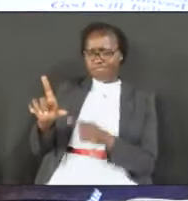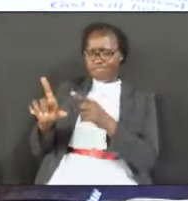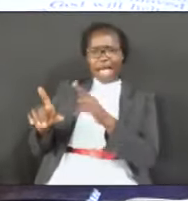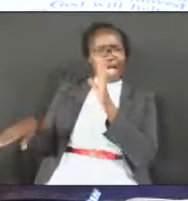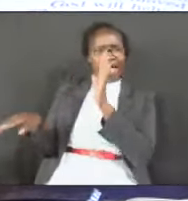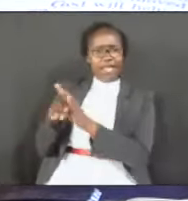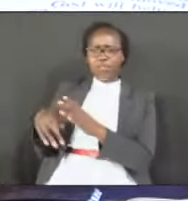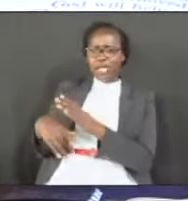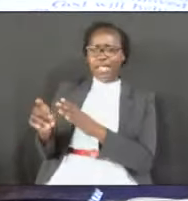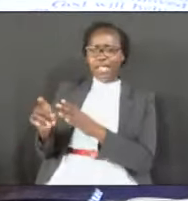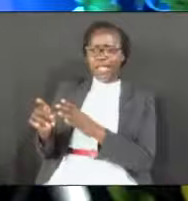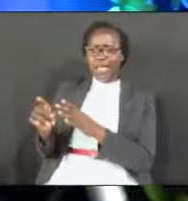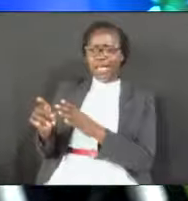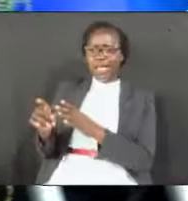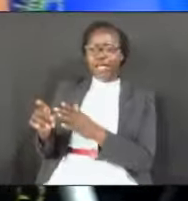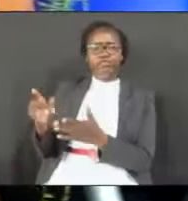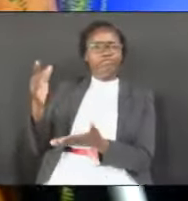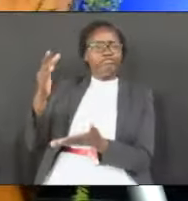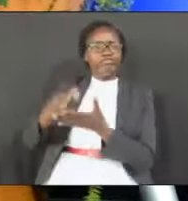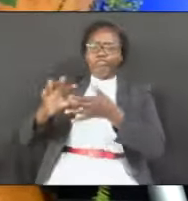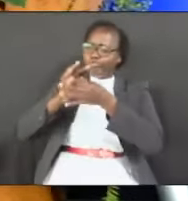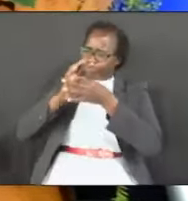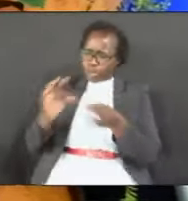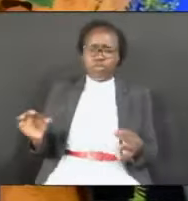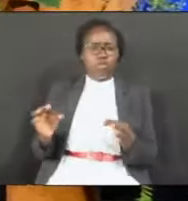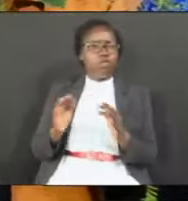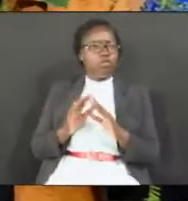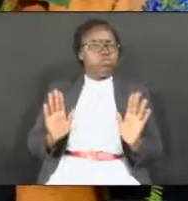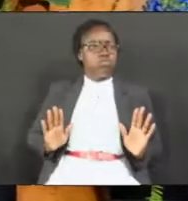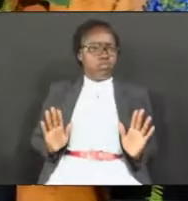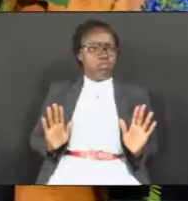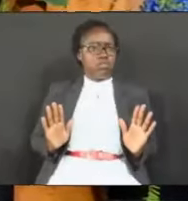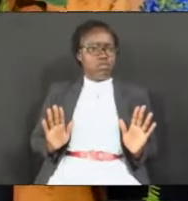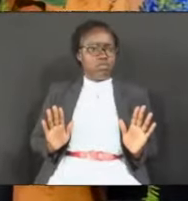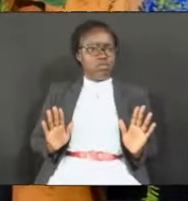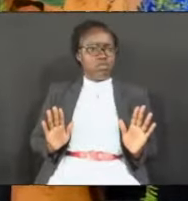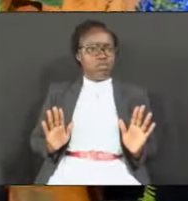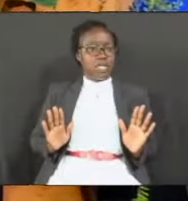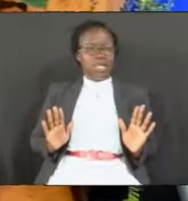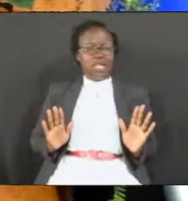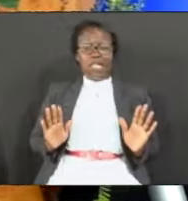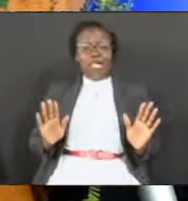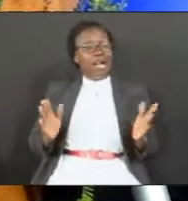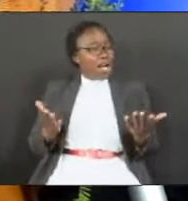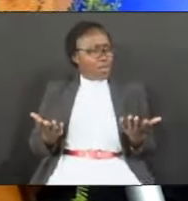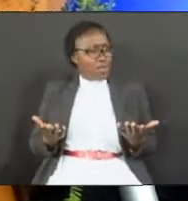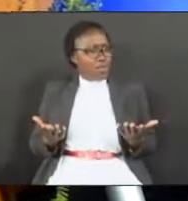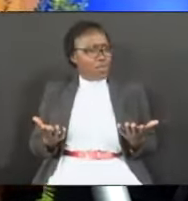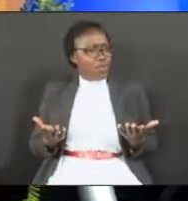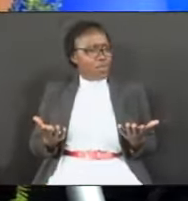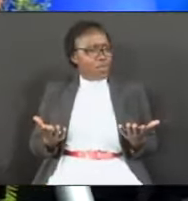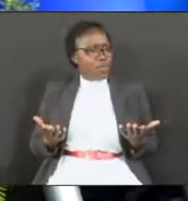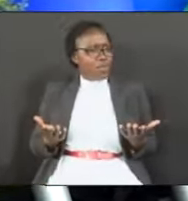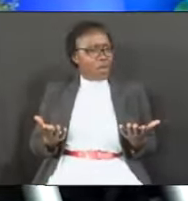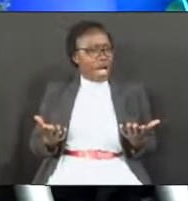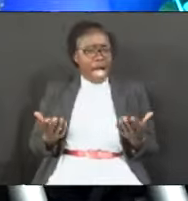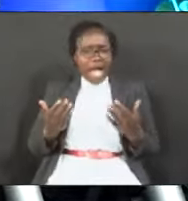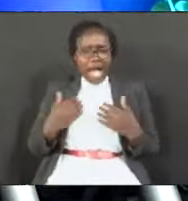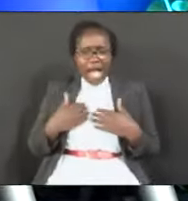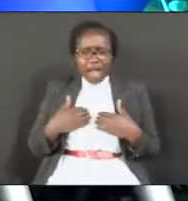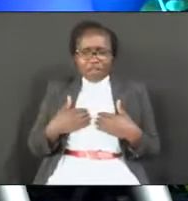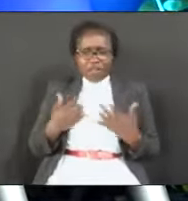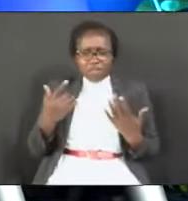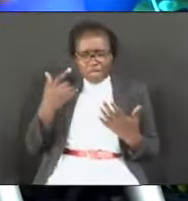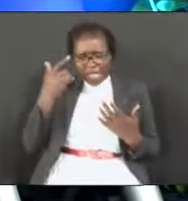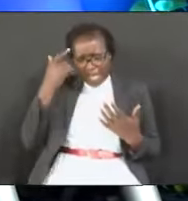It's like excommunicate. In other words, have it and settle it in your mind and